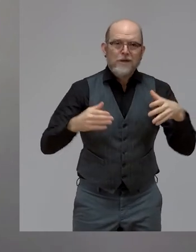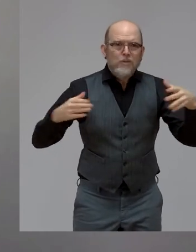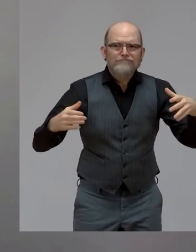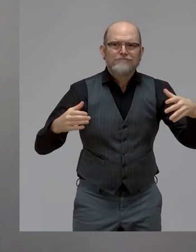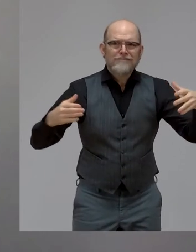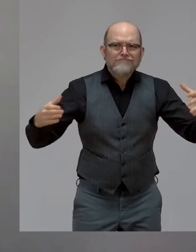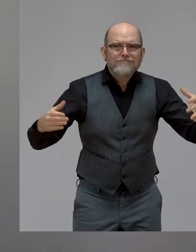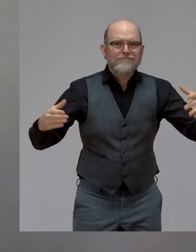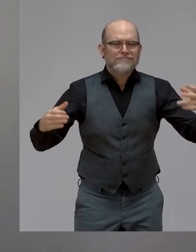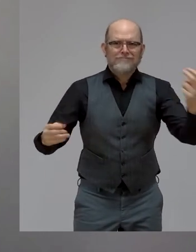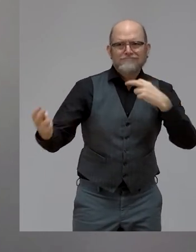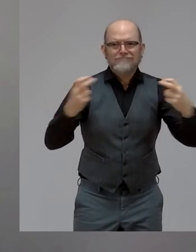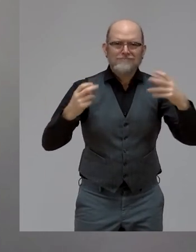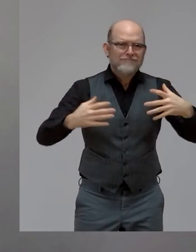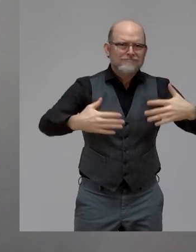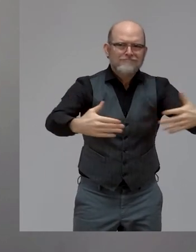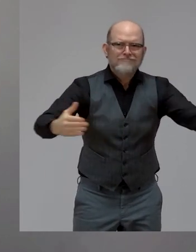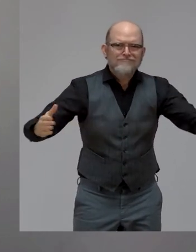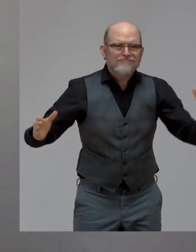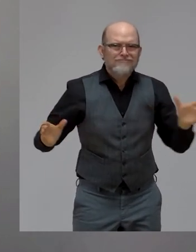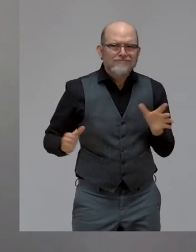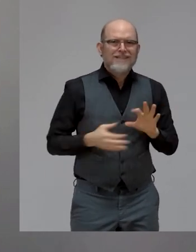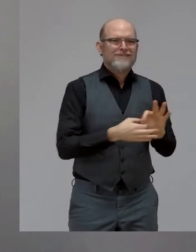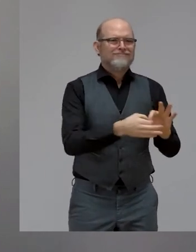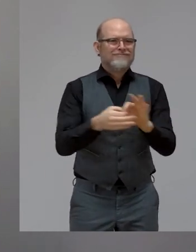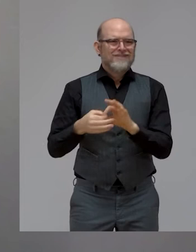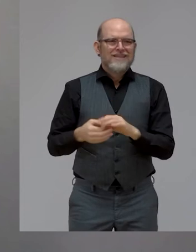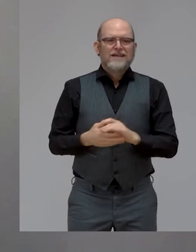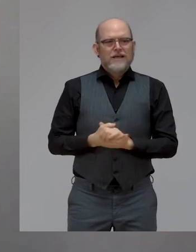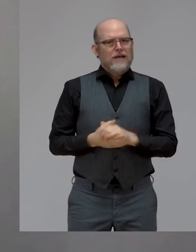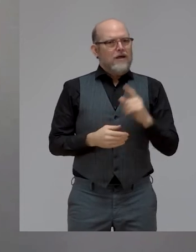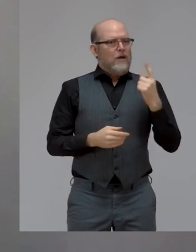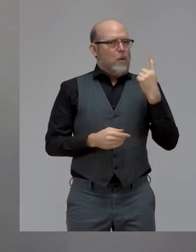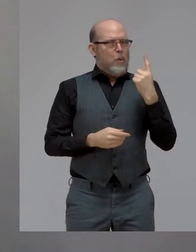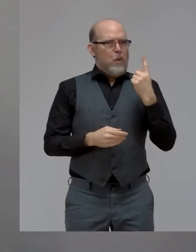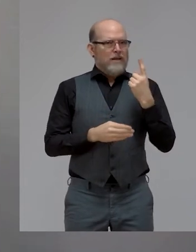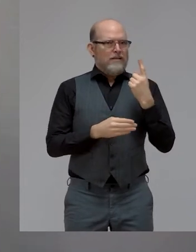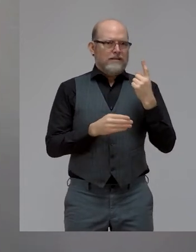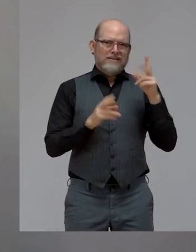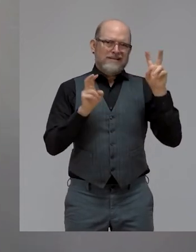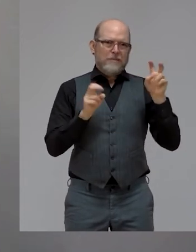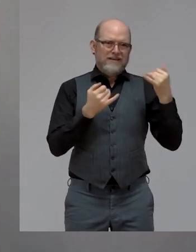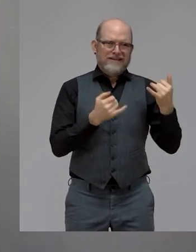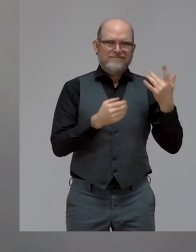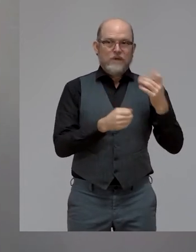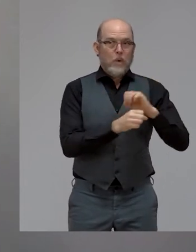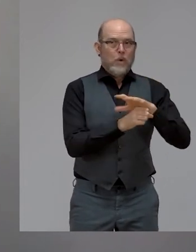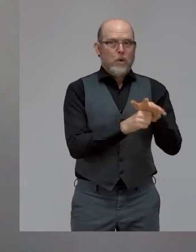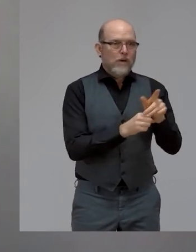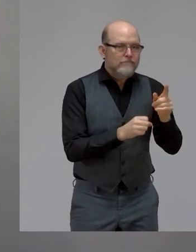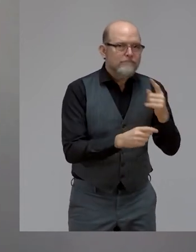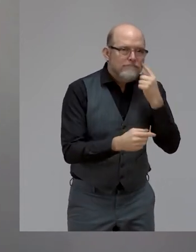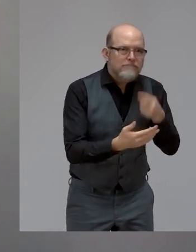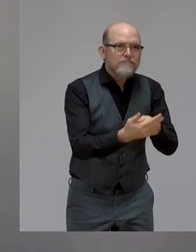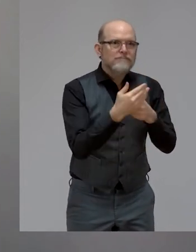family. And if maybe there is one part of this global pandemic, we now have three times as many people join